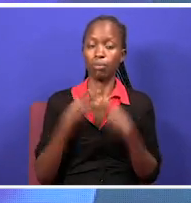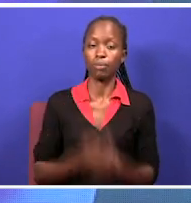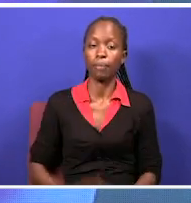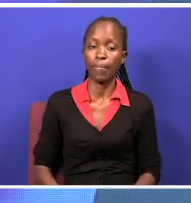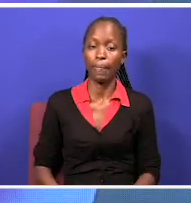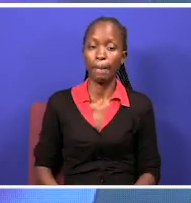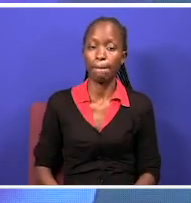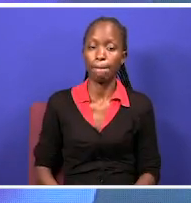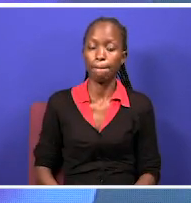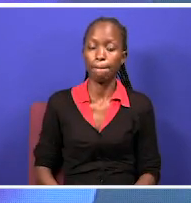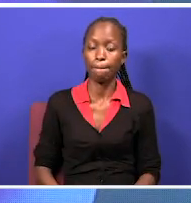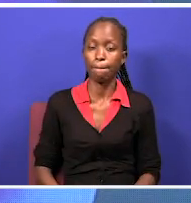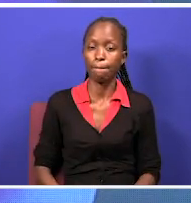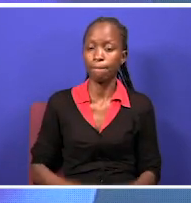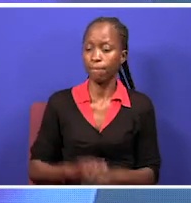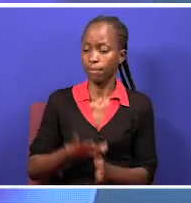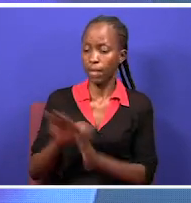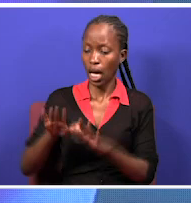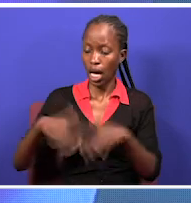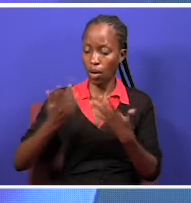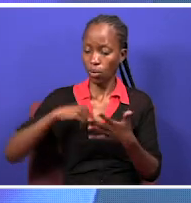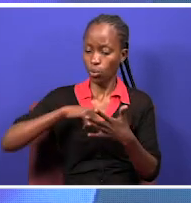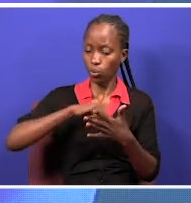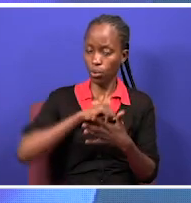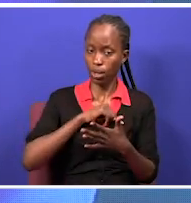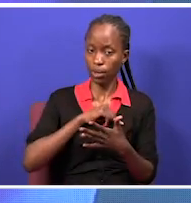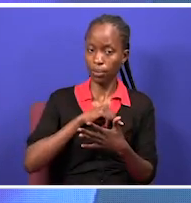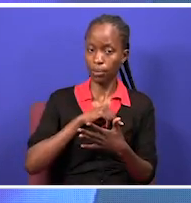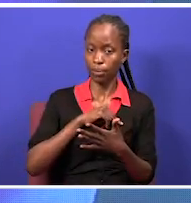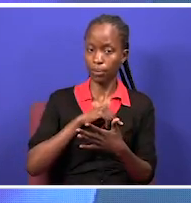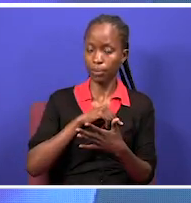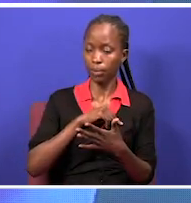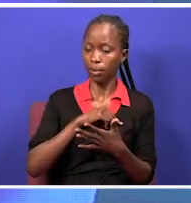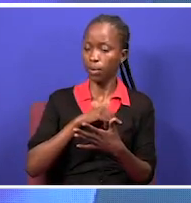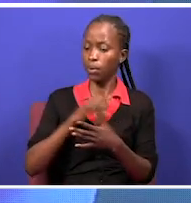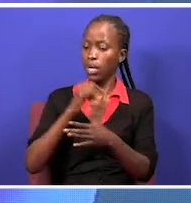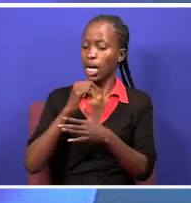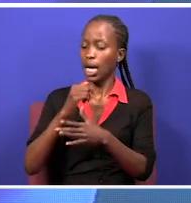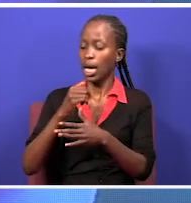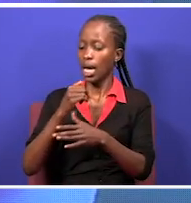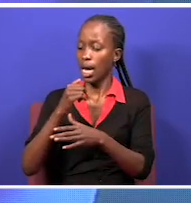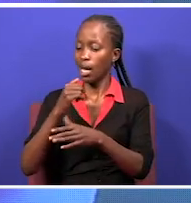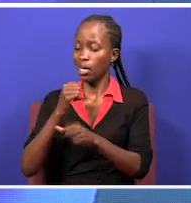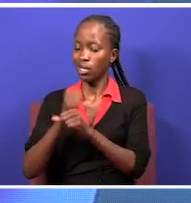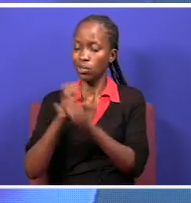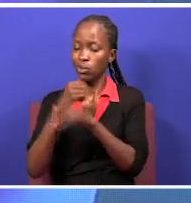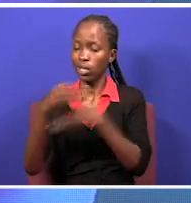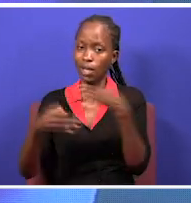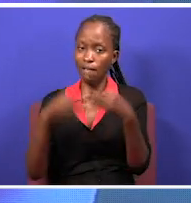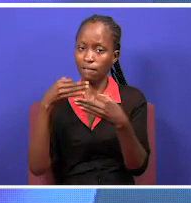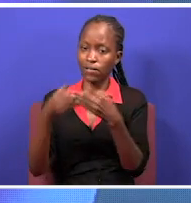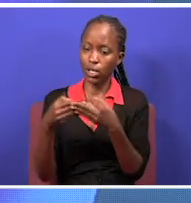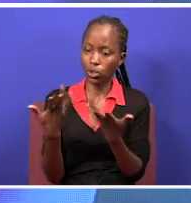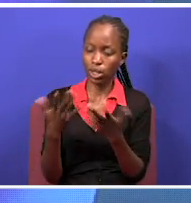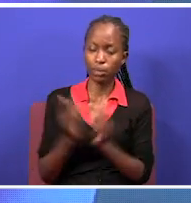them. So how do we conduct this family time, this devotion time, this altar, you know, family altar? How do